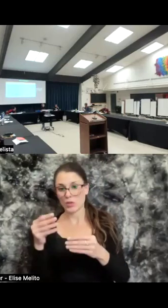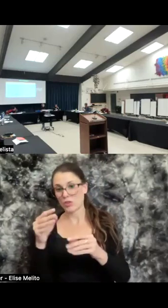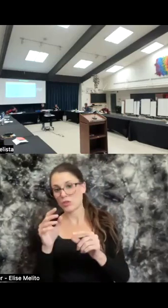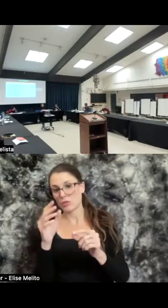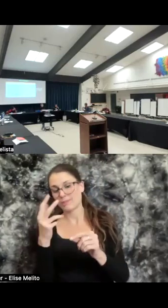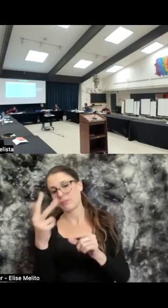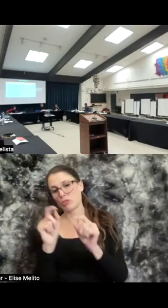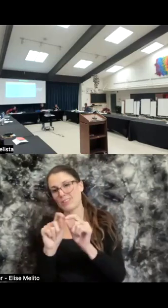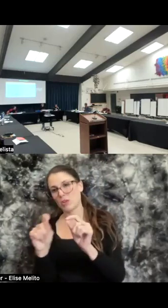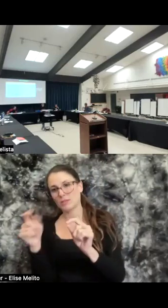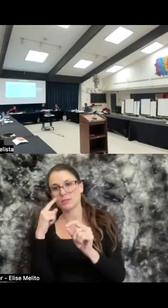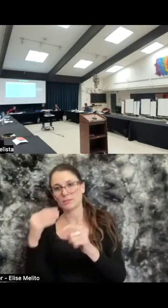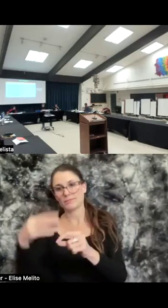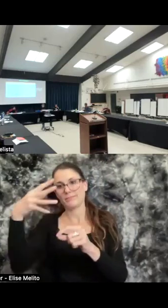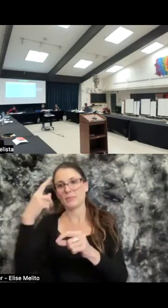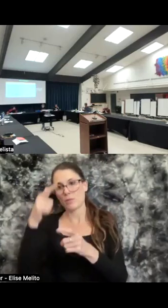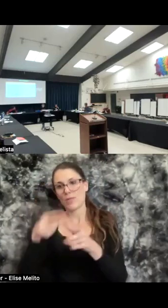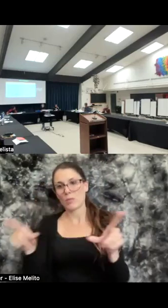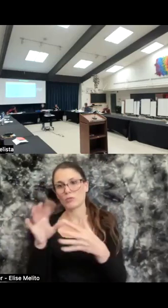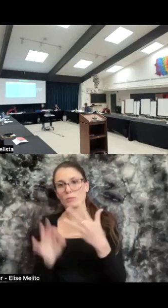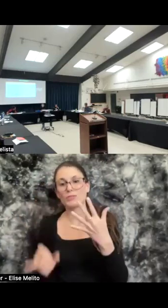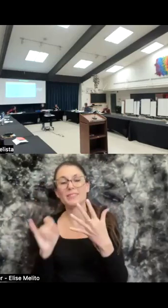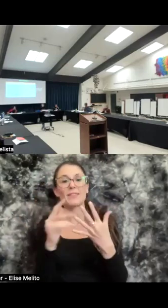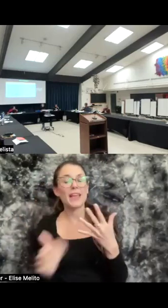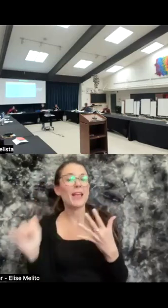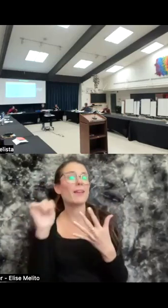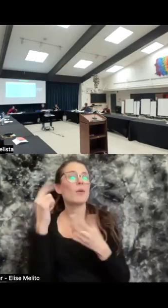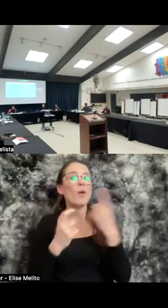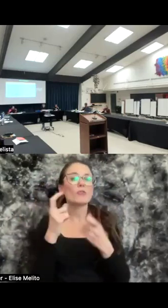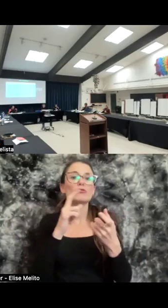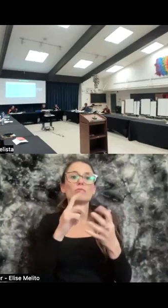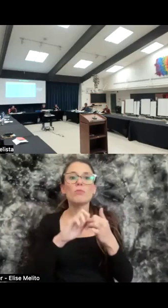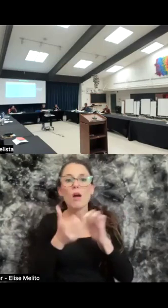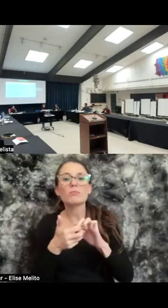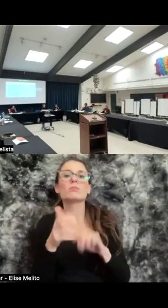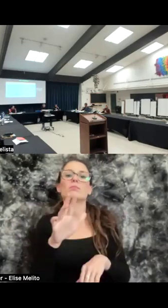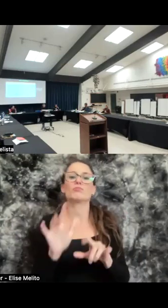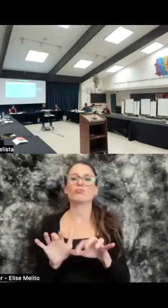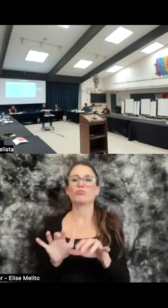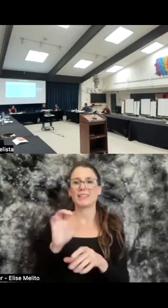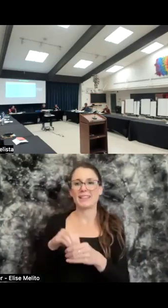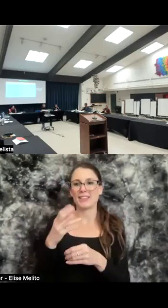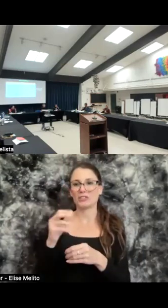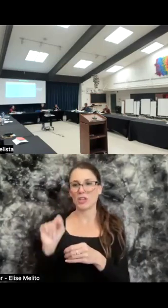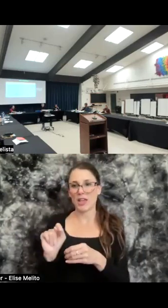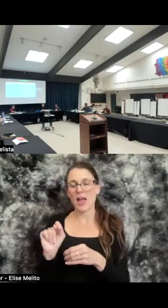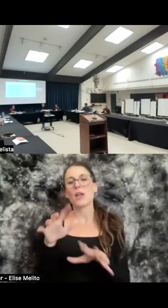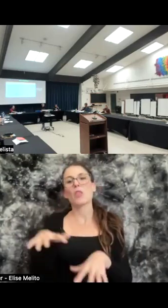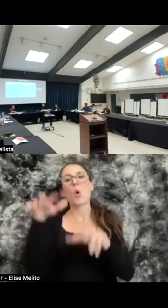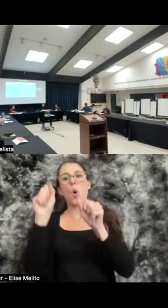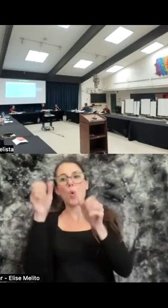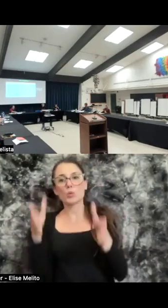language options. If you have any questions or issues, please post them on the chat so the facilitator can assist you. Thank